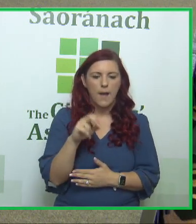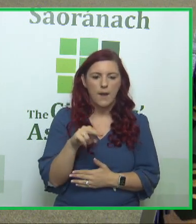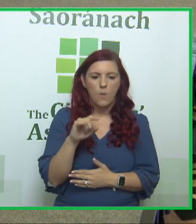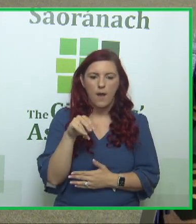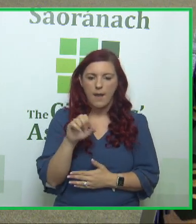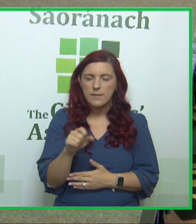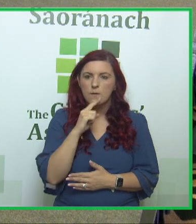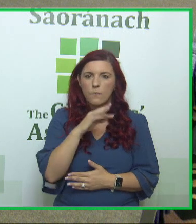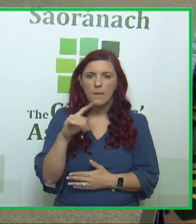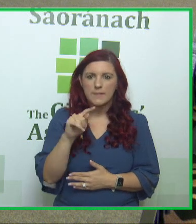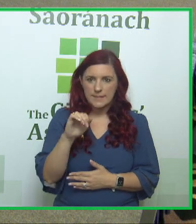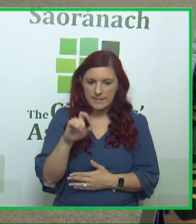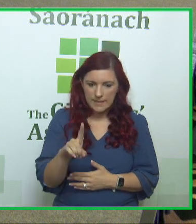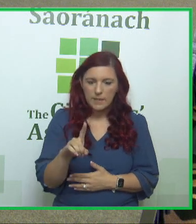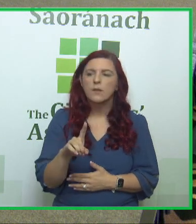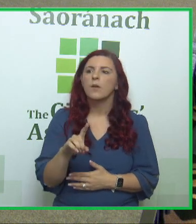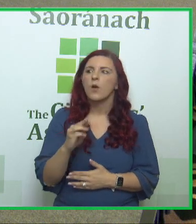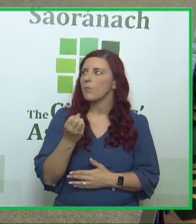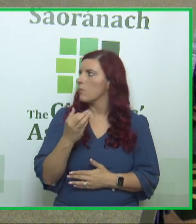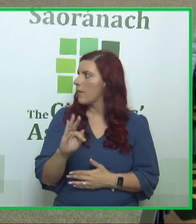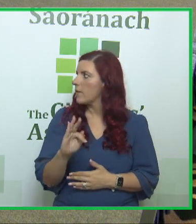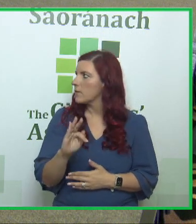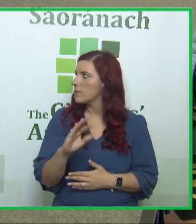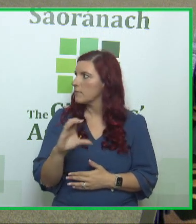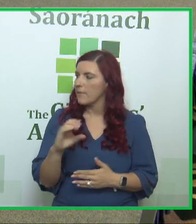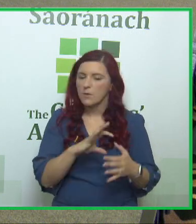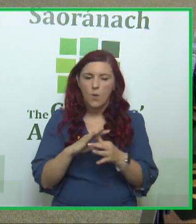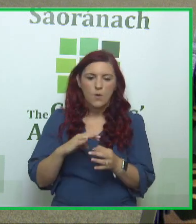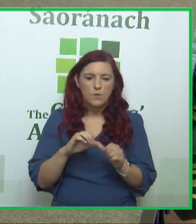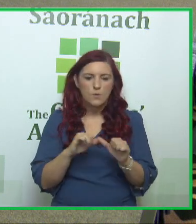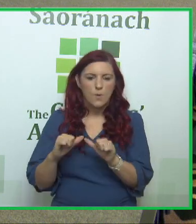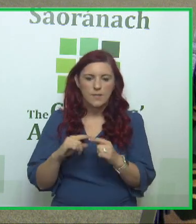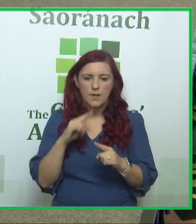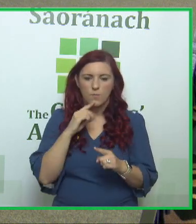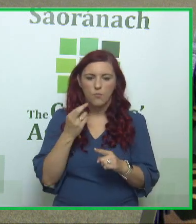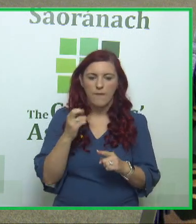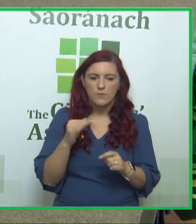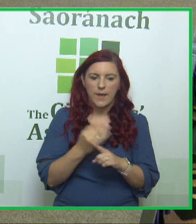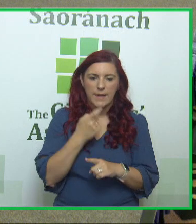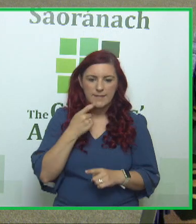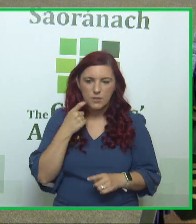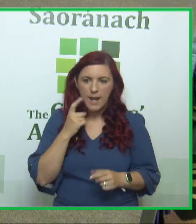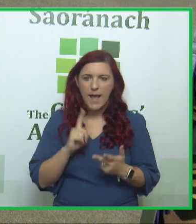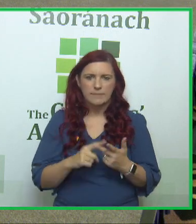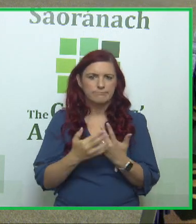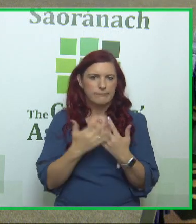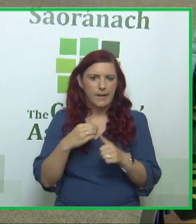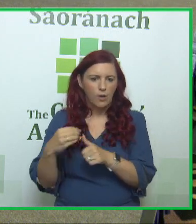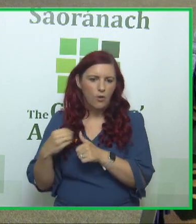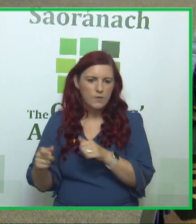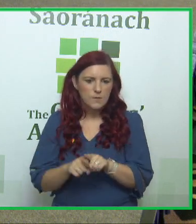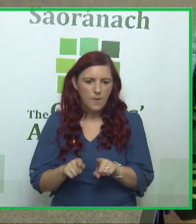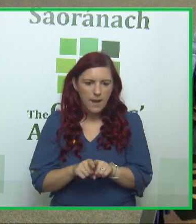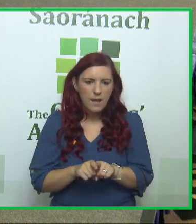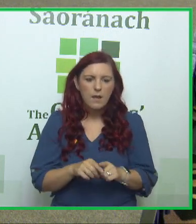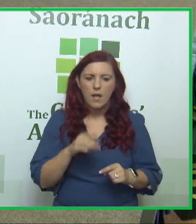a professor from Trinity College Dublin, associate professor in addiction, as well as many other talents as well.